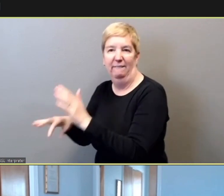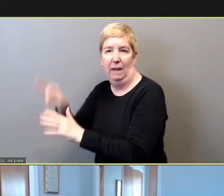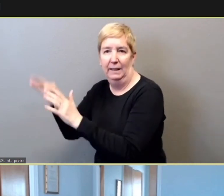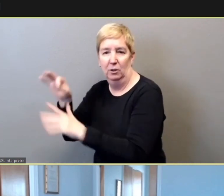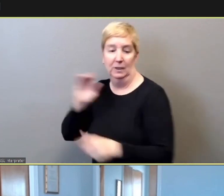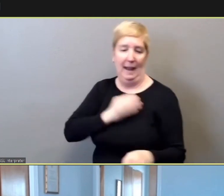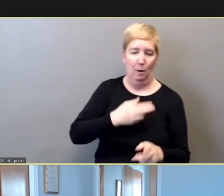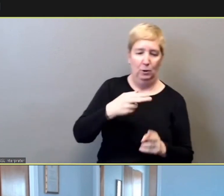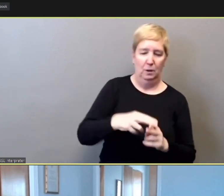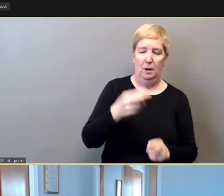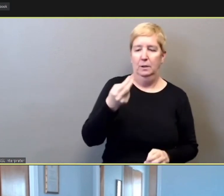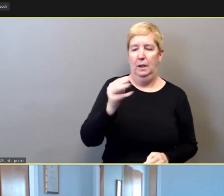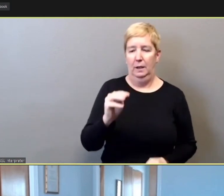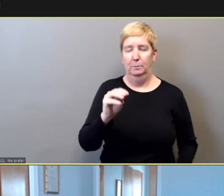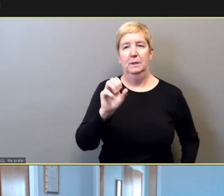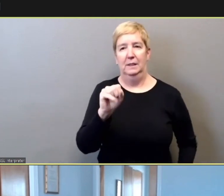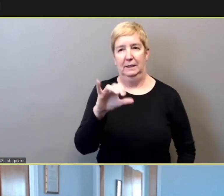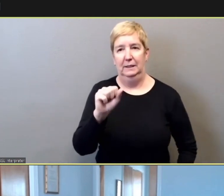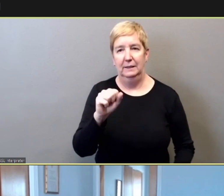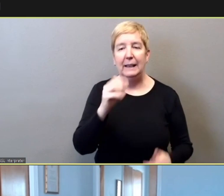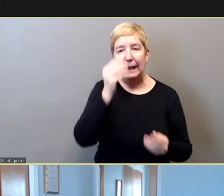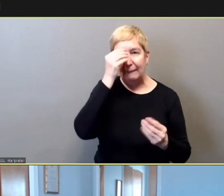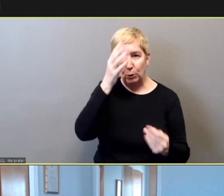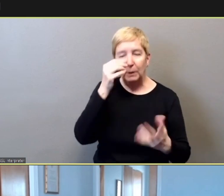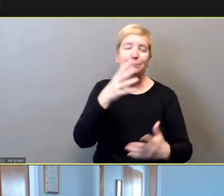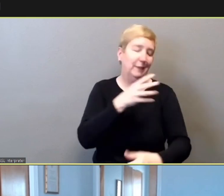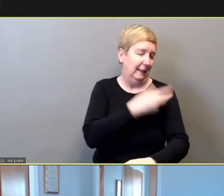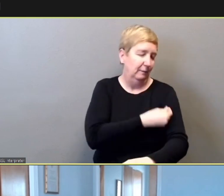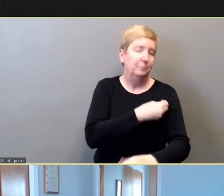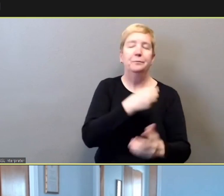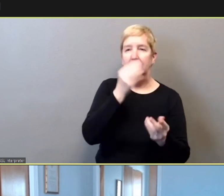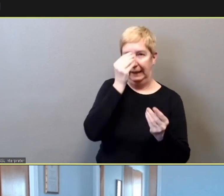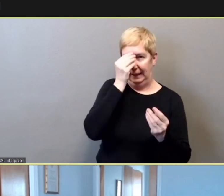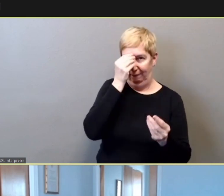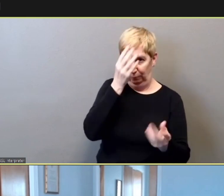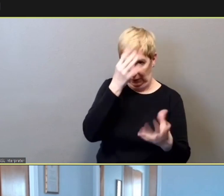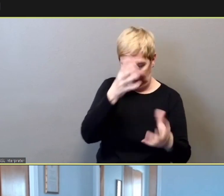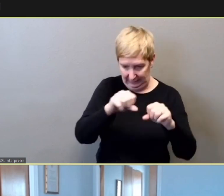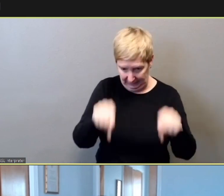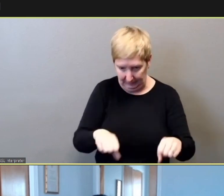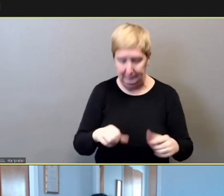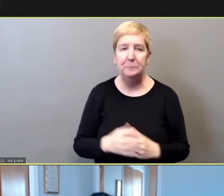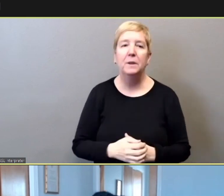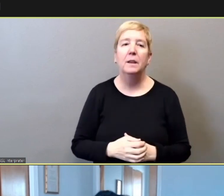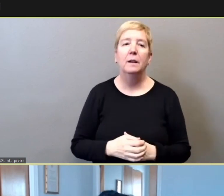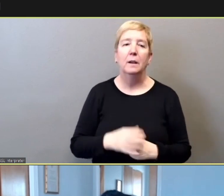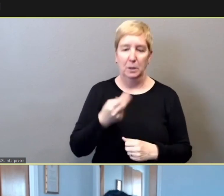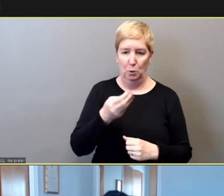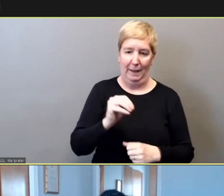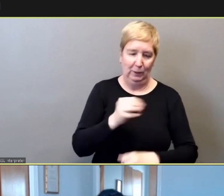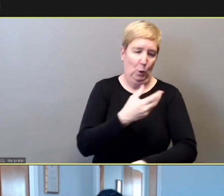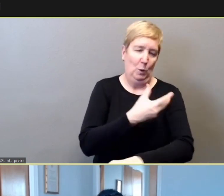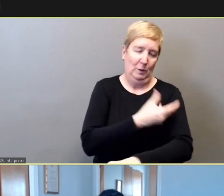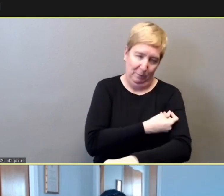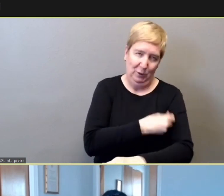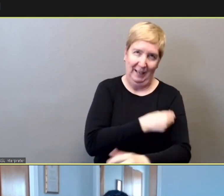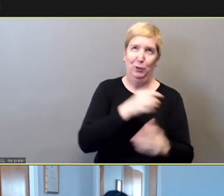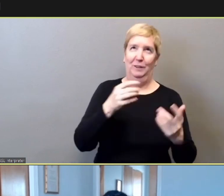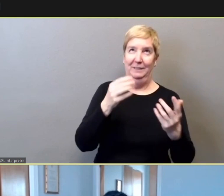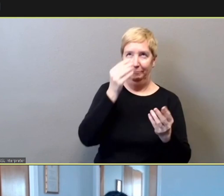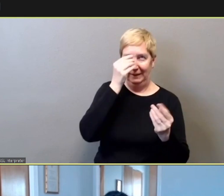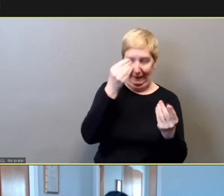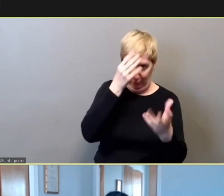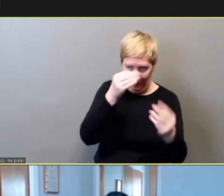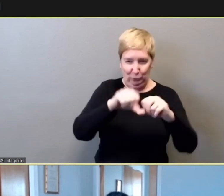NIMSIS. It's our Immunization Information System, NMSIIS. And I wanted to clarify your